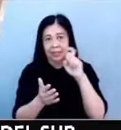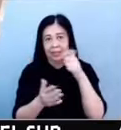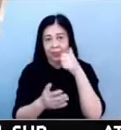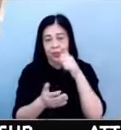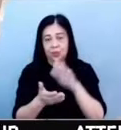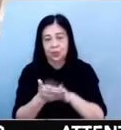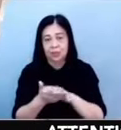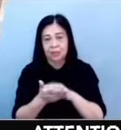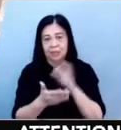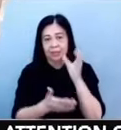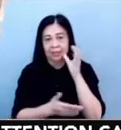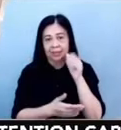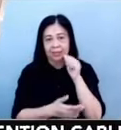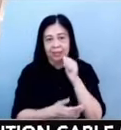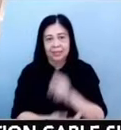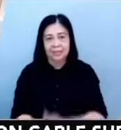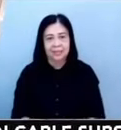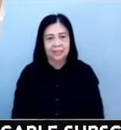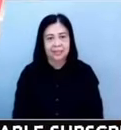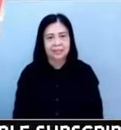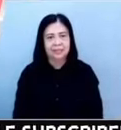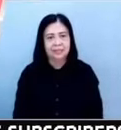Abellana.